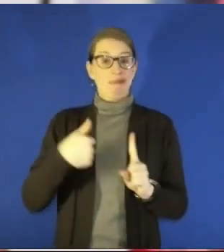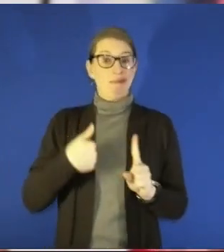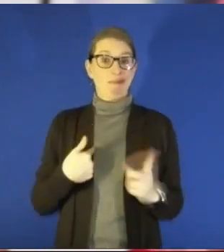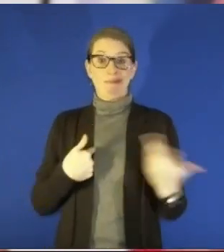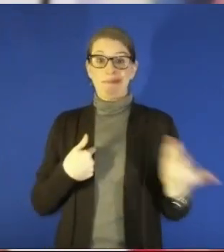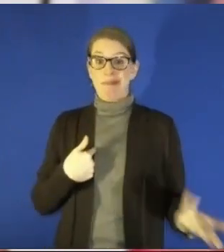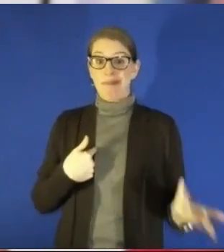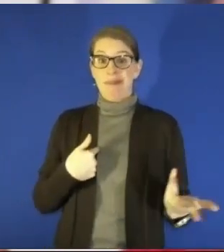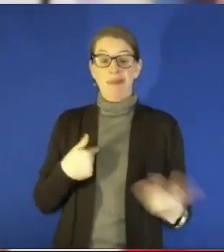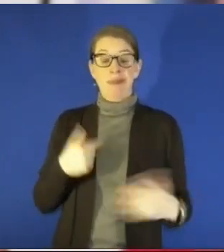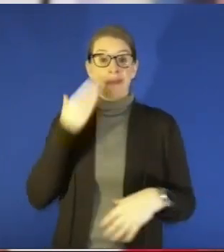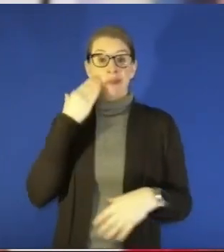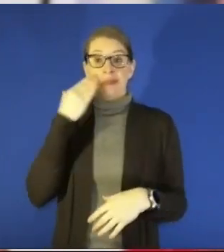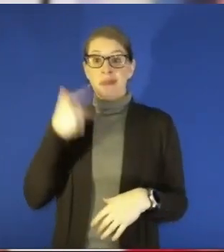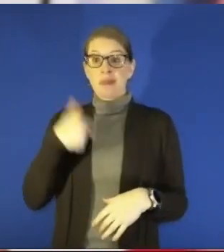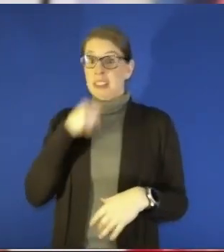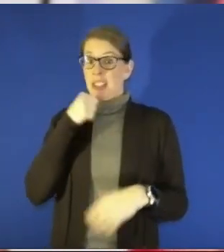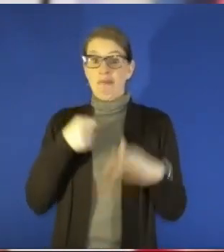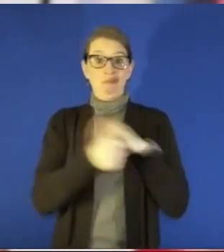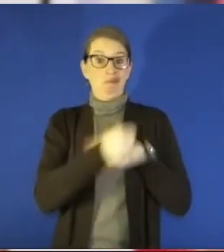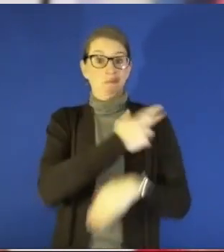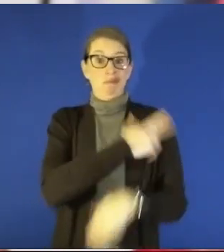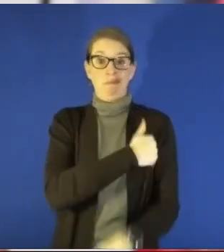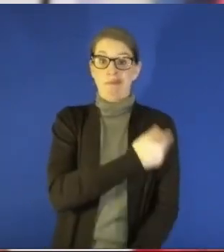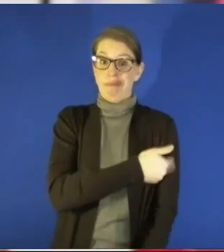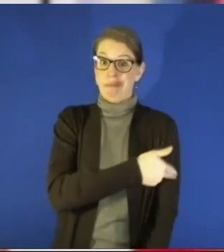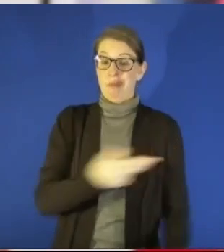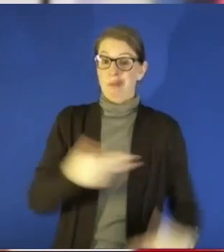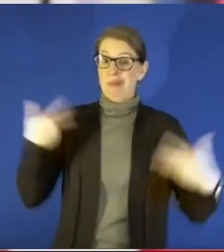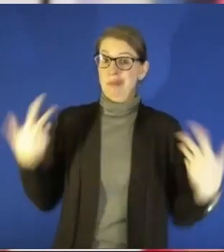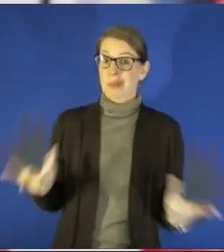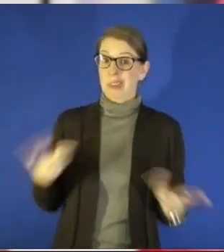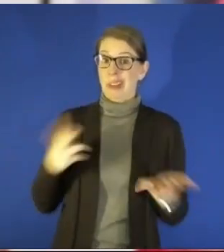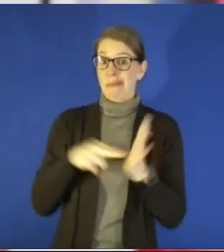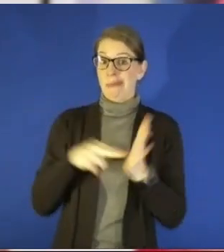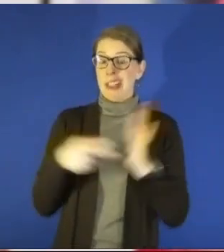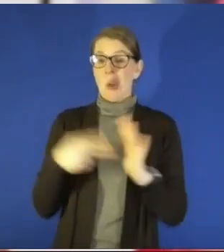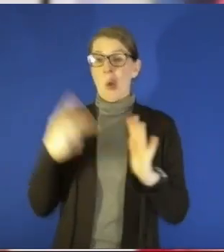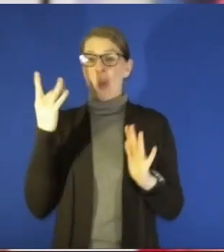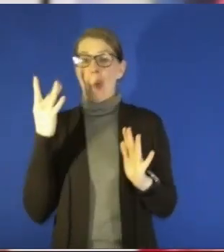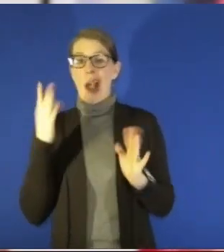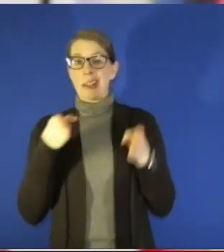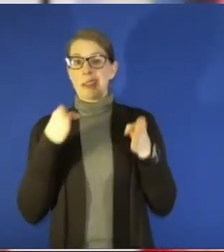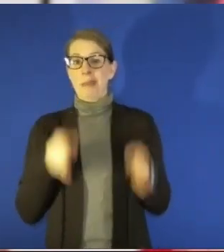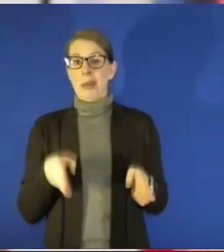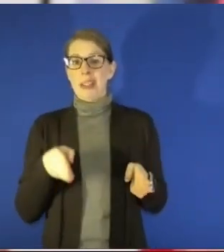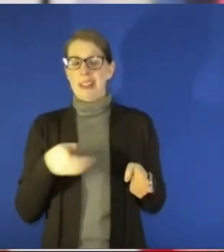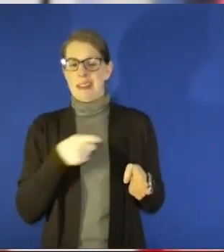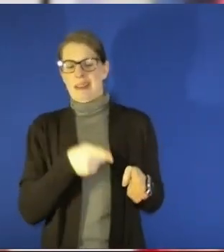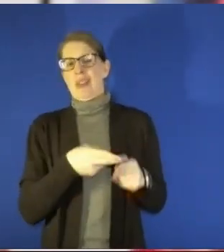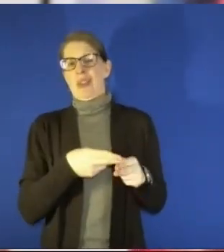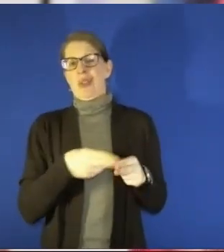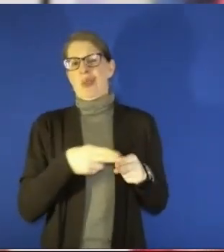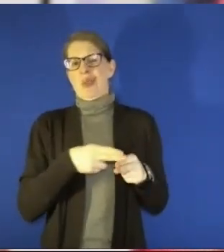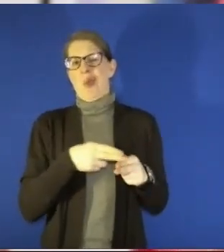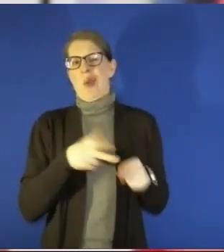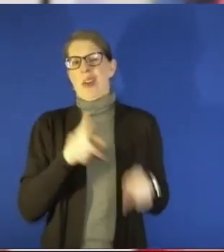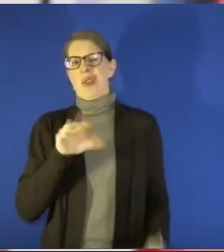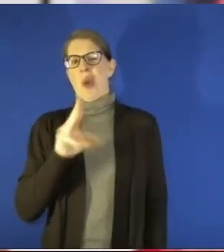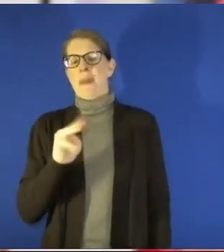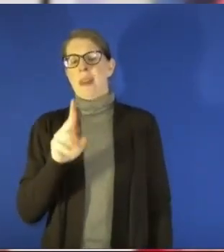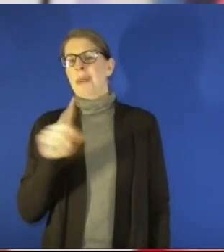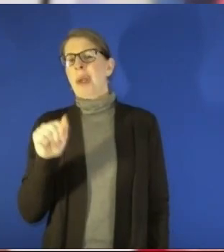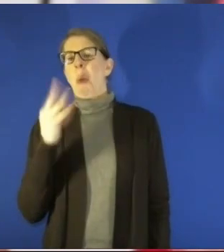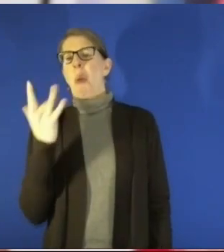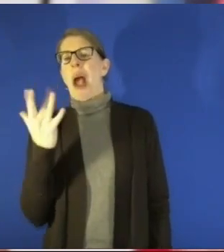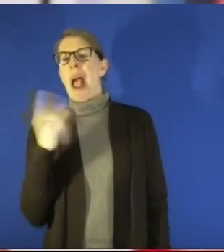And, I wasn't hospitalized. So therefore, why would this person want to go on short-term disability, or why would this